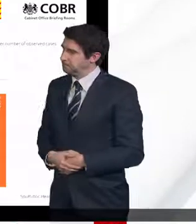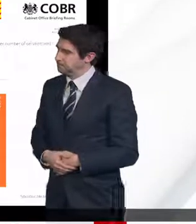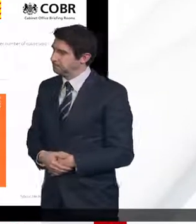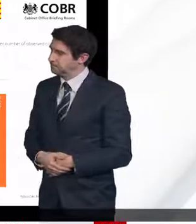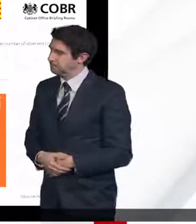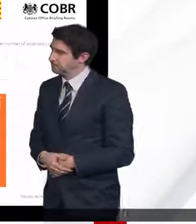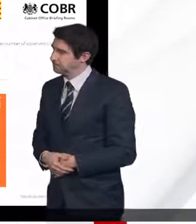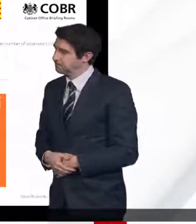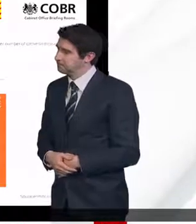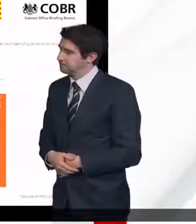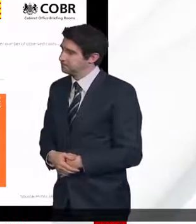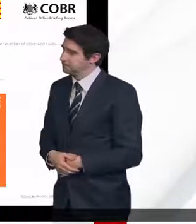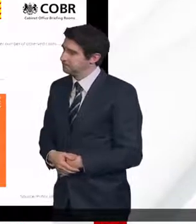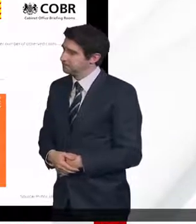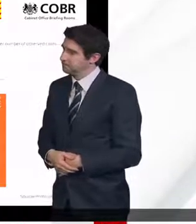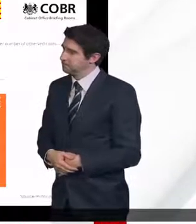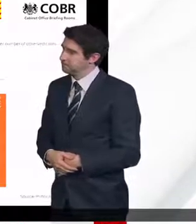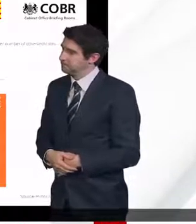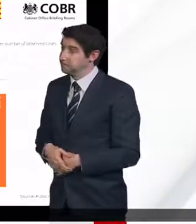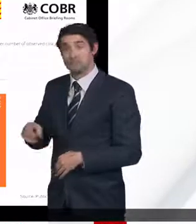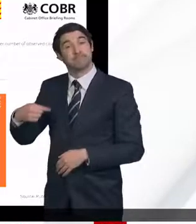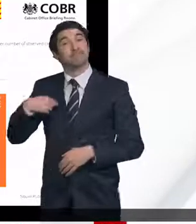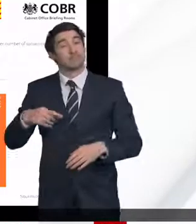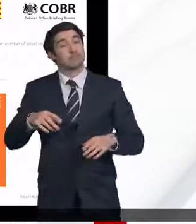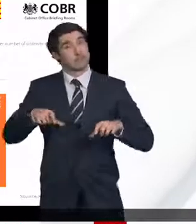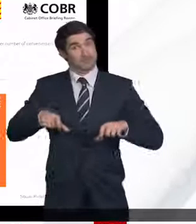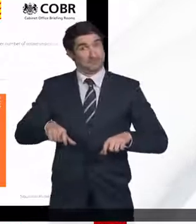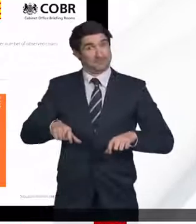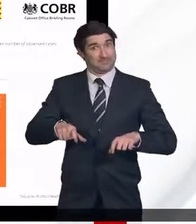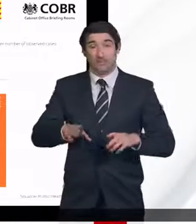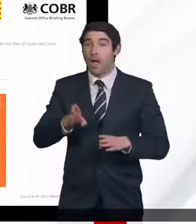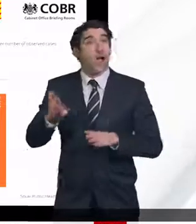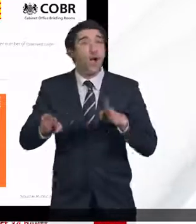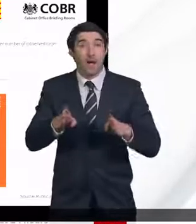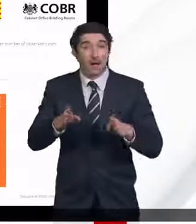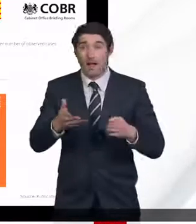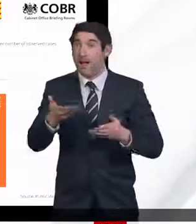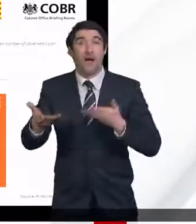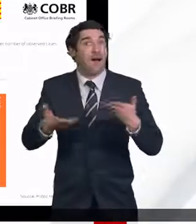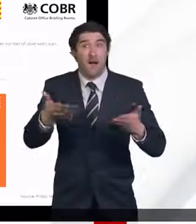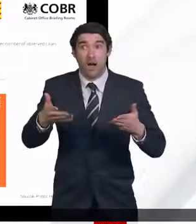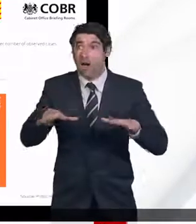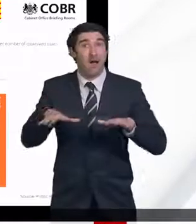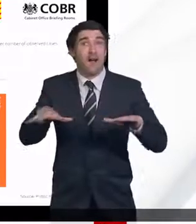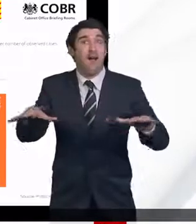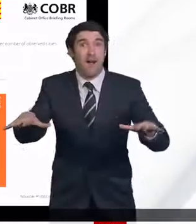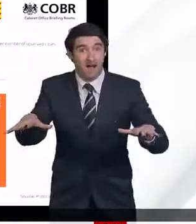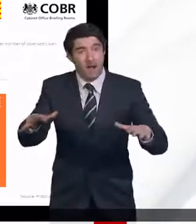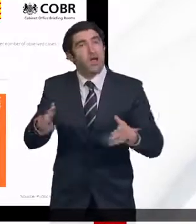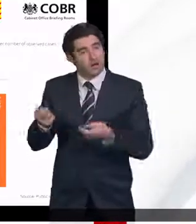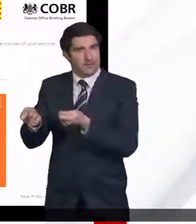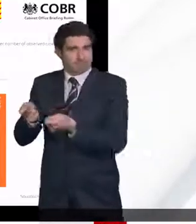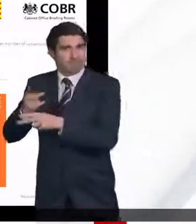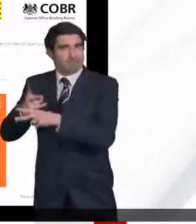to another. And that will, over time, reduce the number of infections that we are seeing, the number of people testing positive. And you